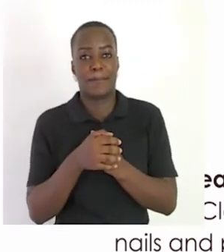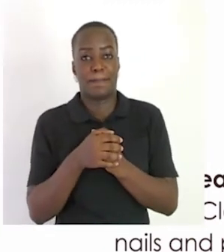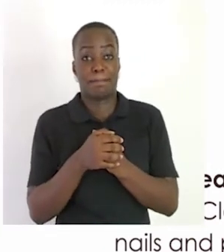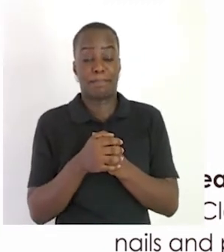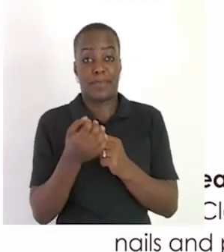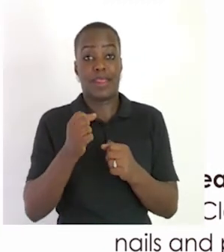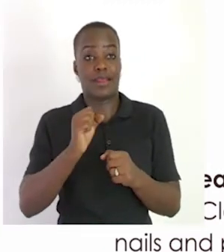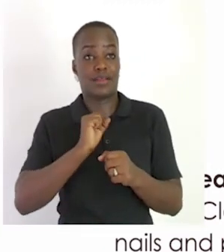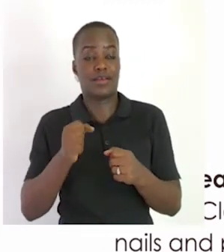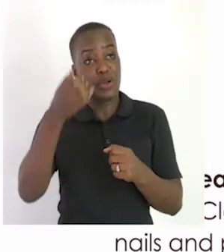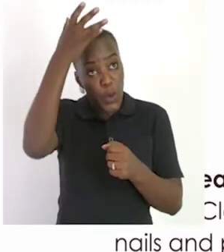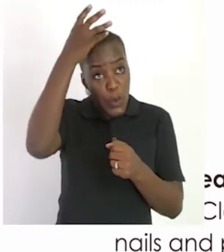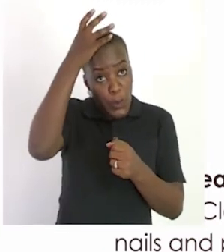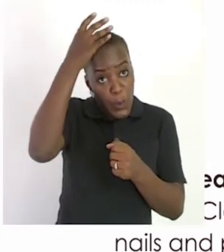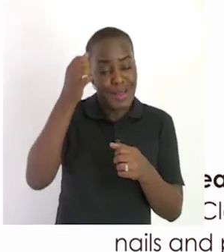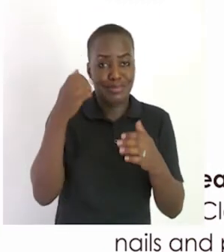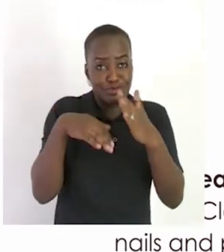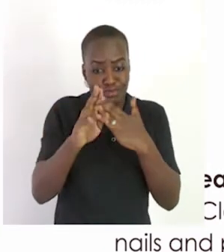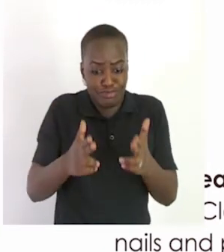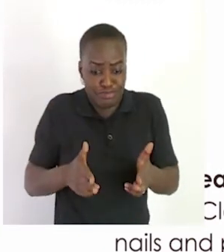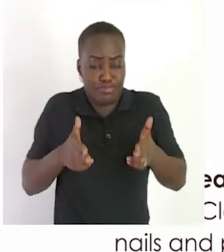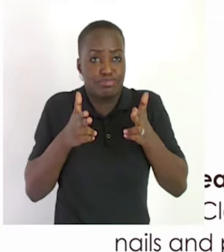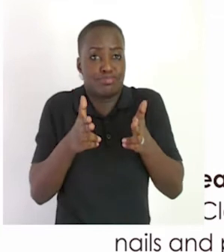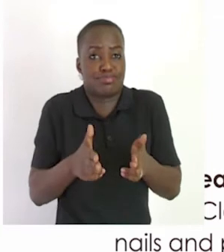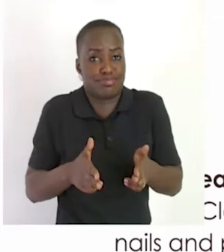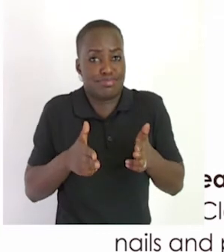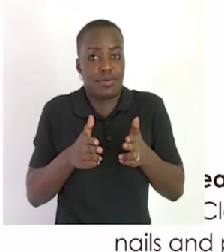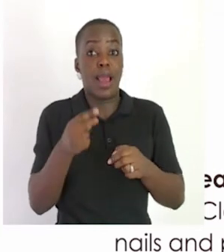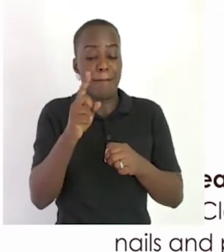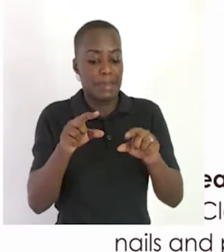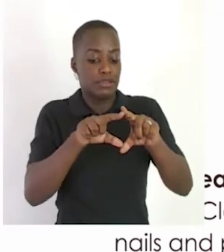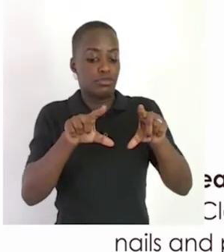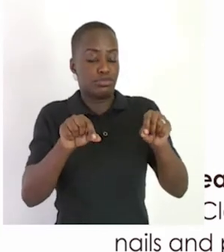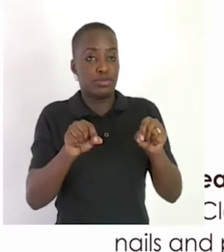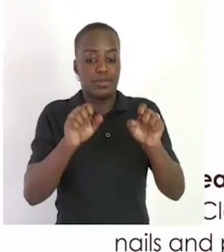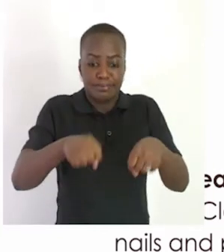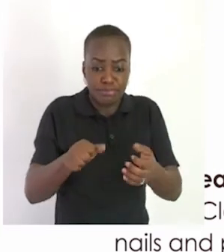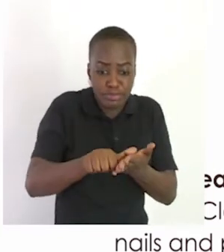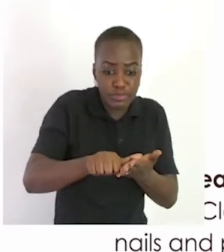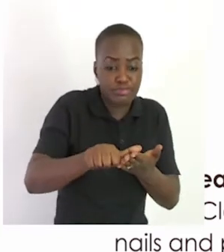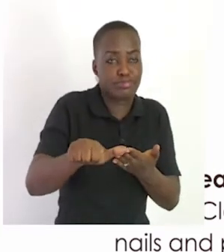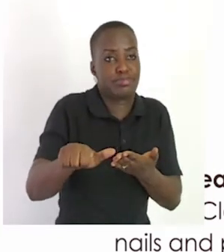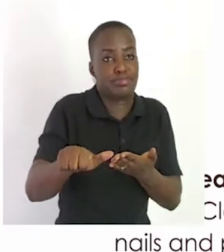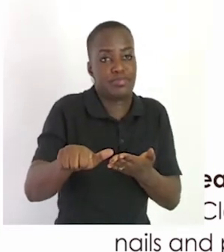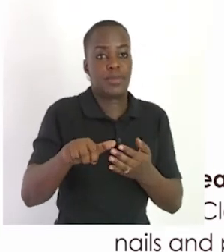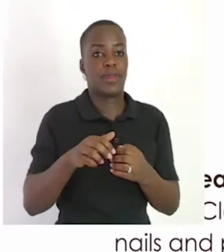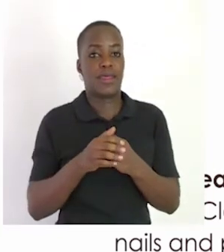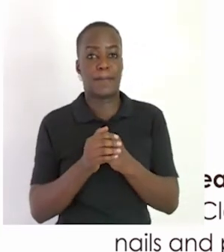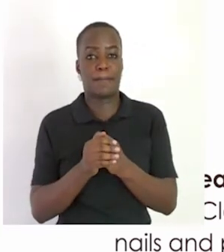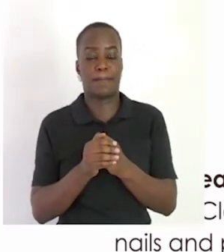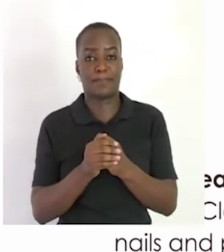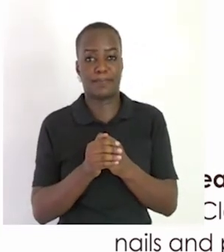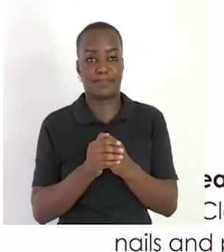She must travel by train, but the ticket must be paid at the main